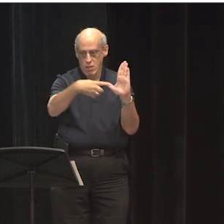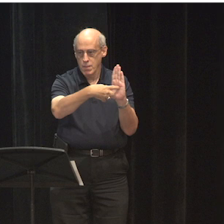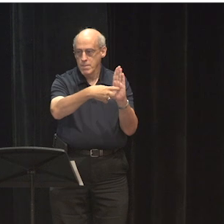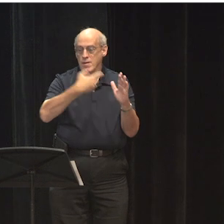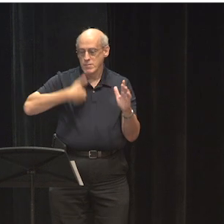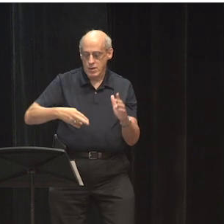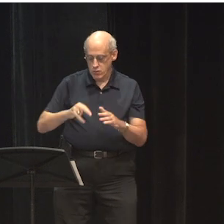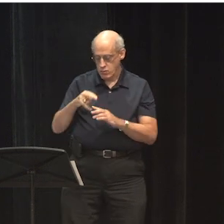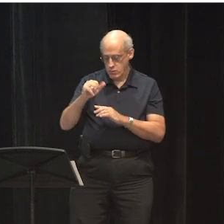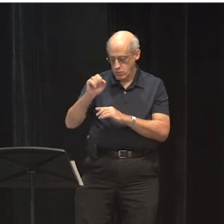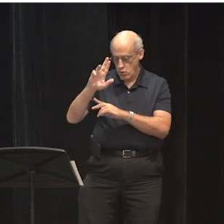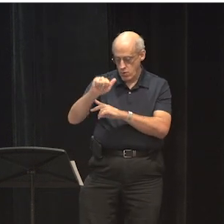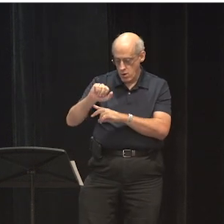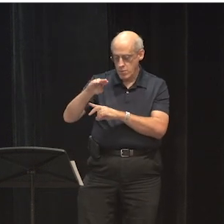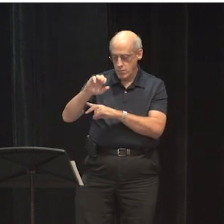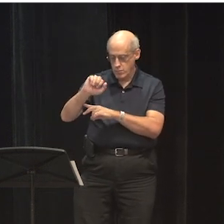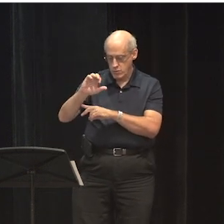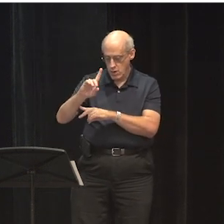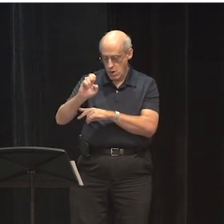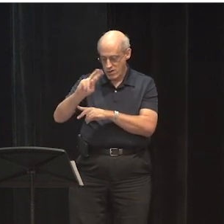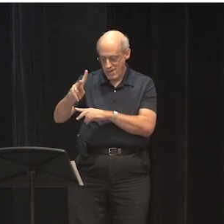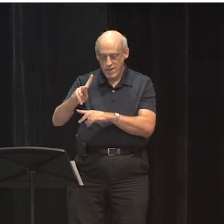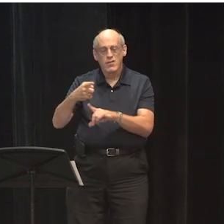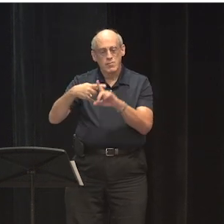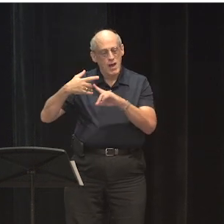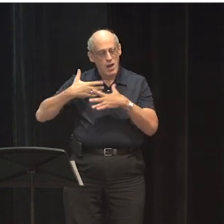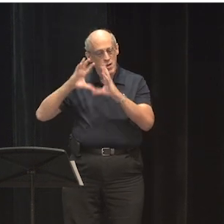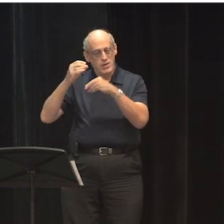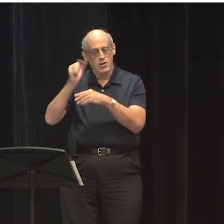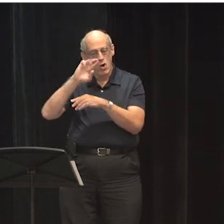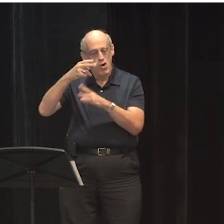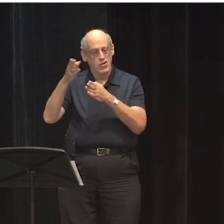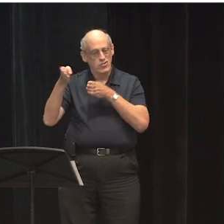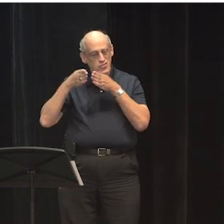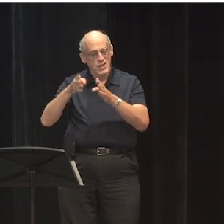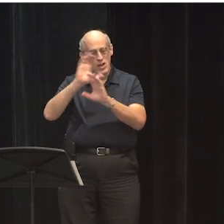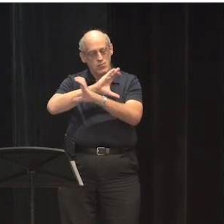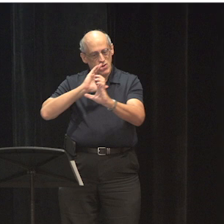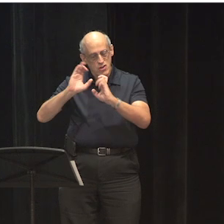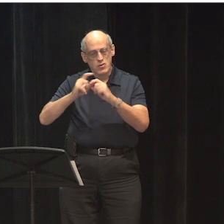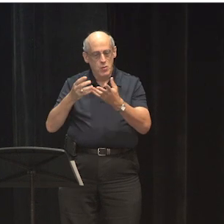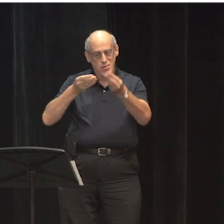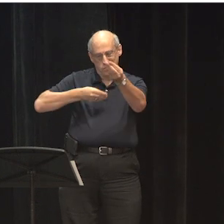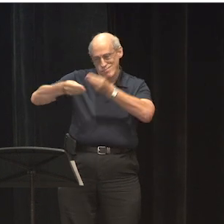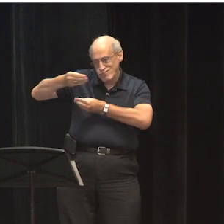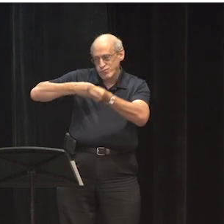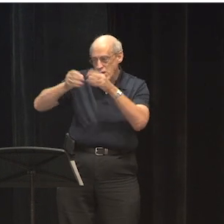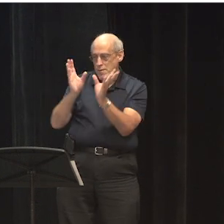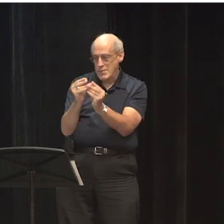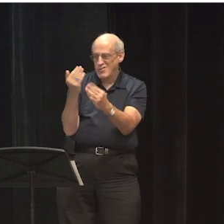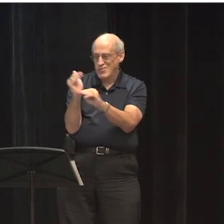I'm Nora Madonic from our street communications. I'll be facilitating tonight's hearings and the comments that we're going to receive